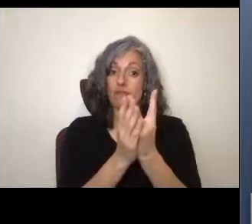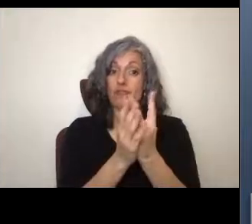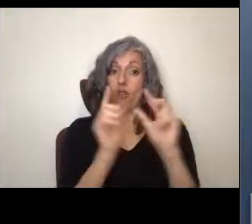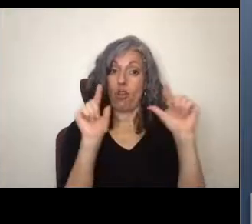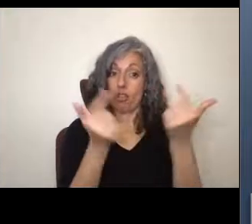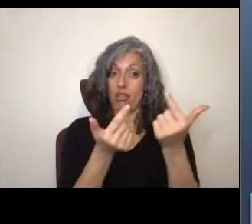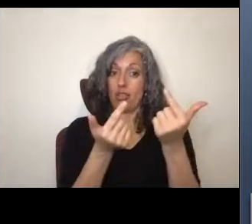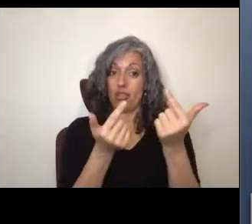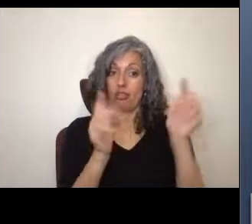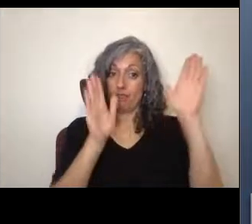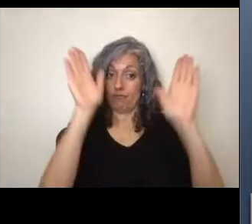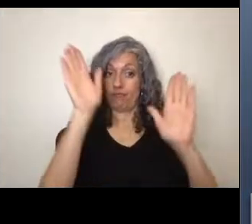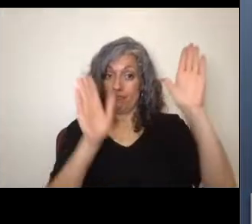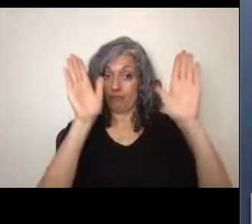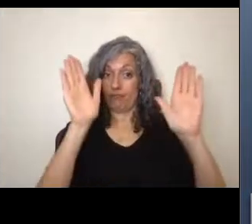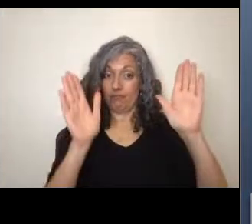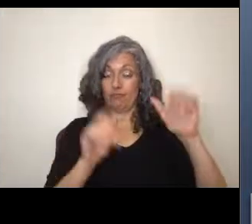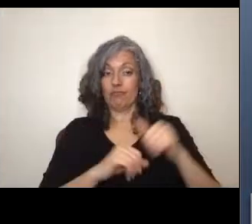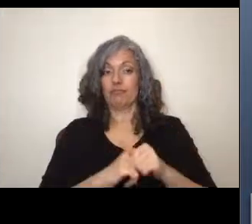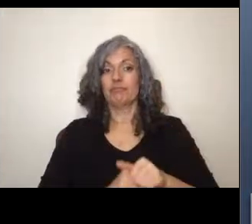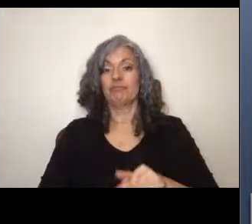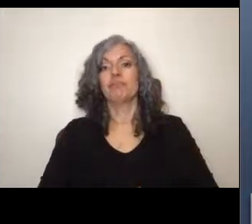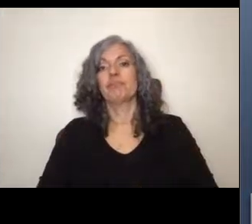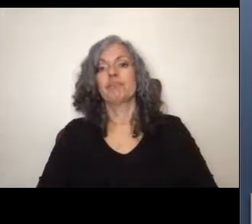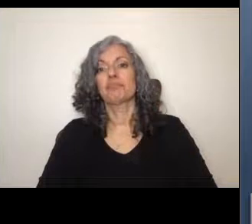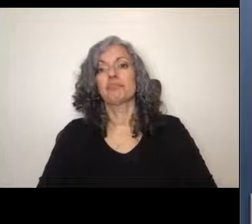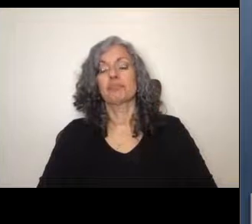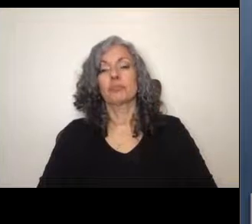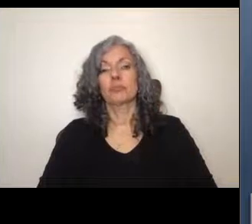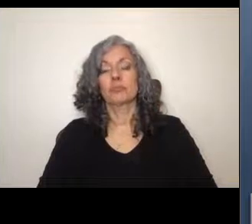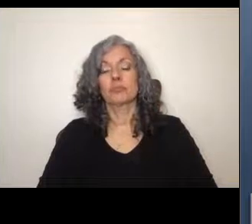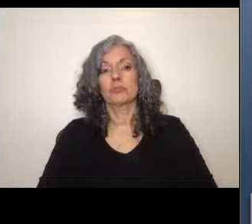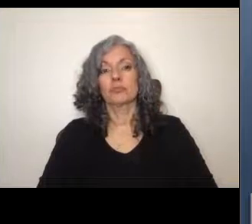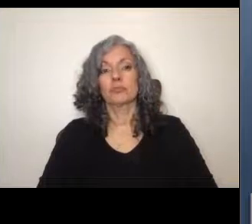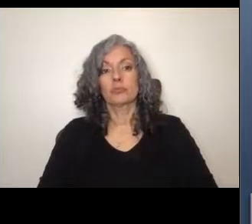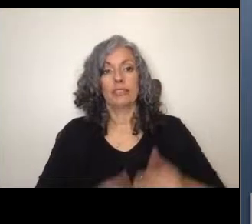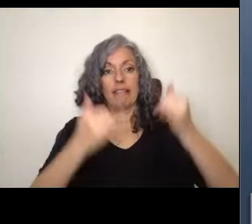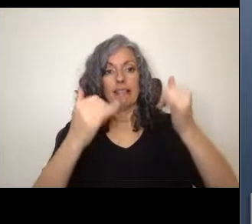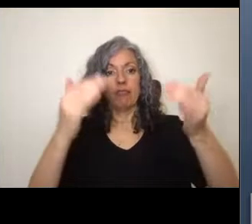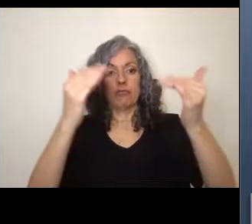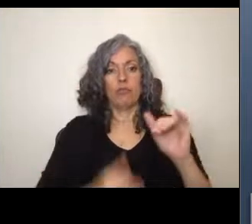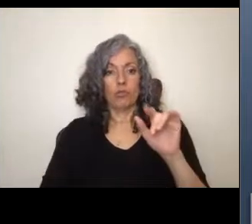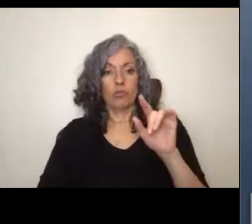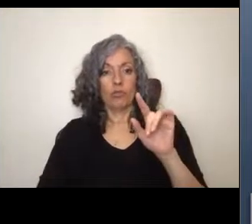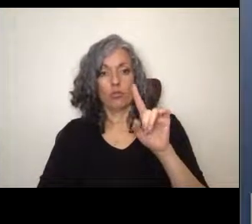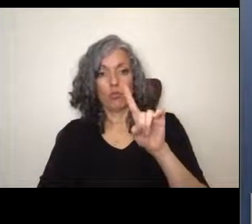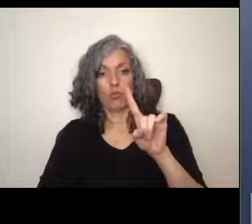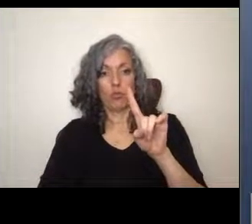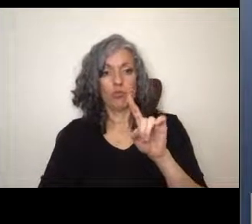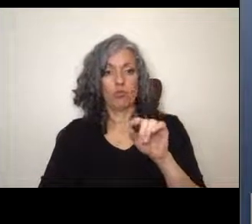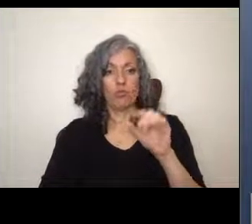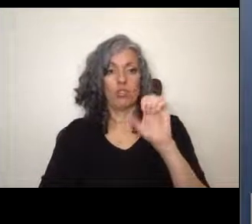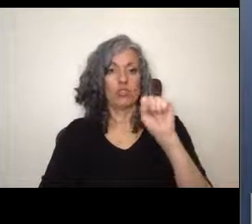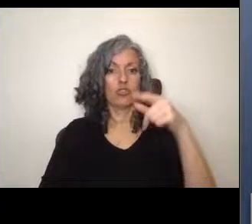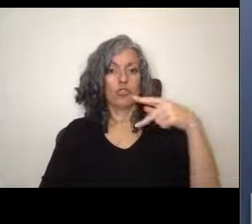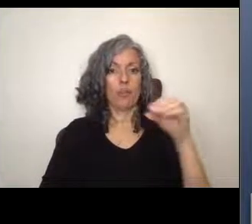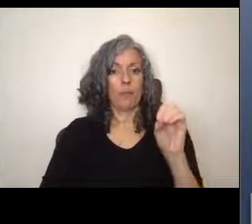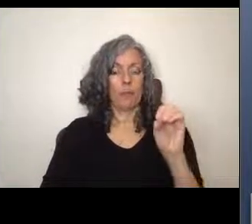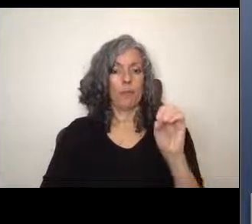Falcone, all those in favor? Aye. We are now on the shop time extensions of 108